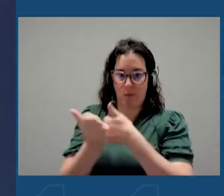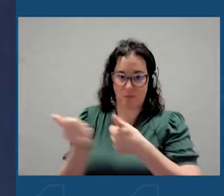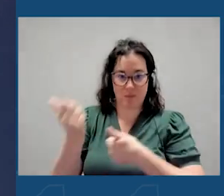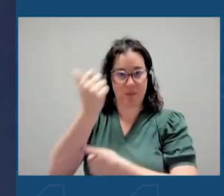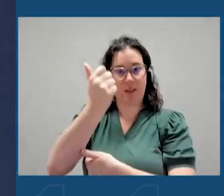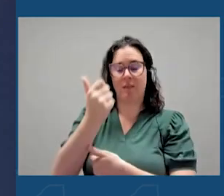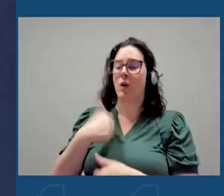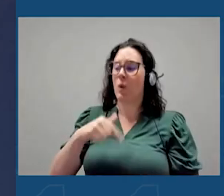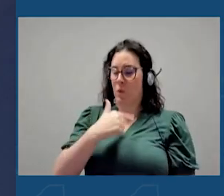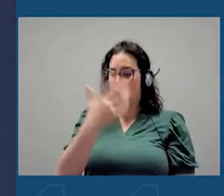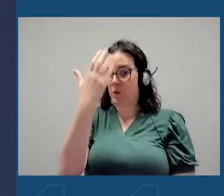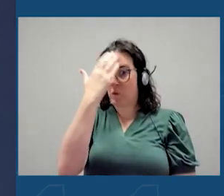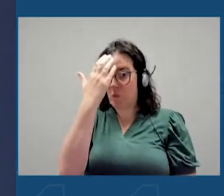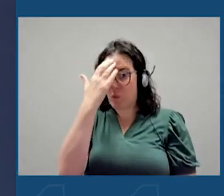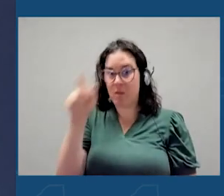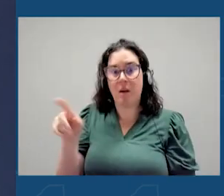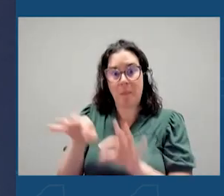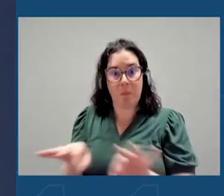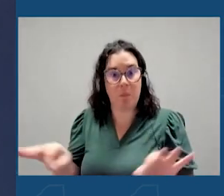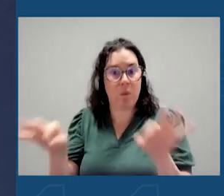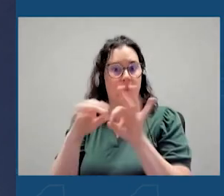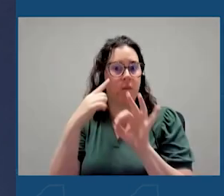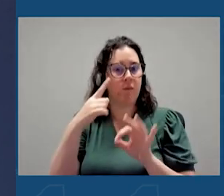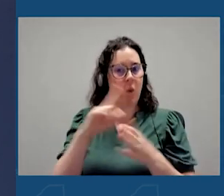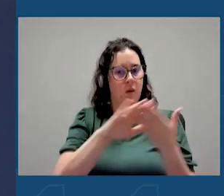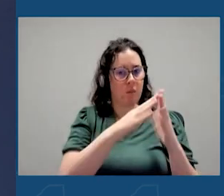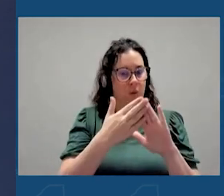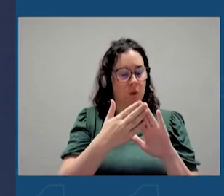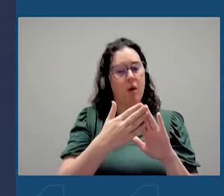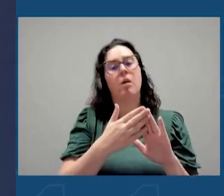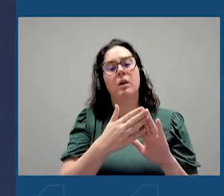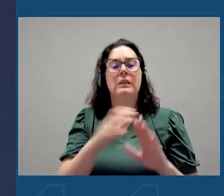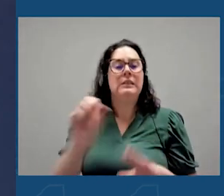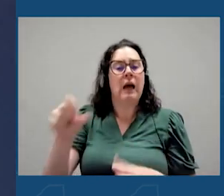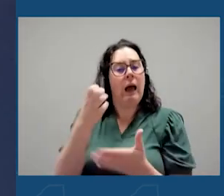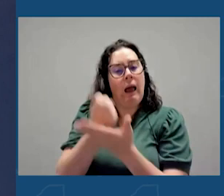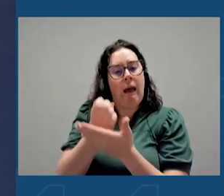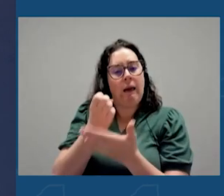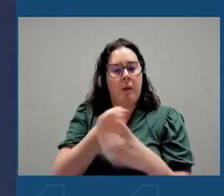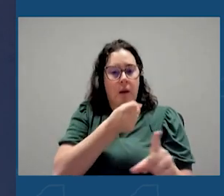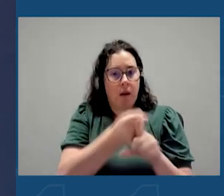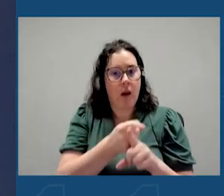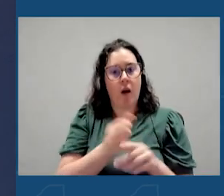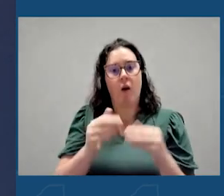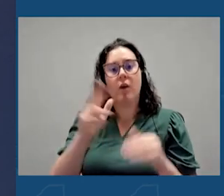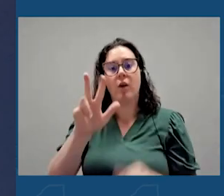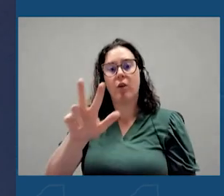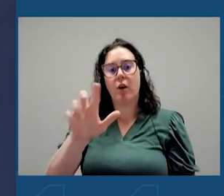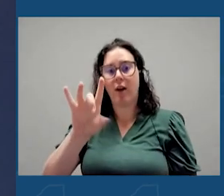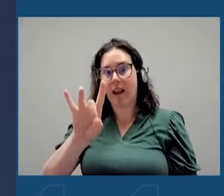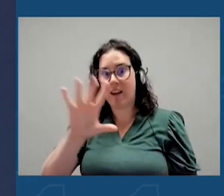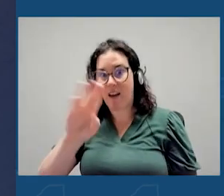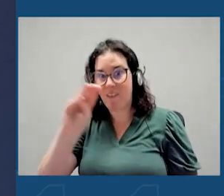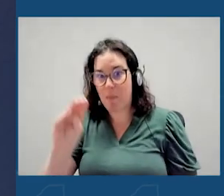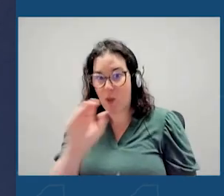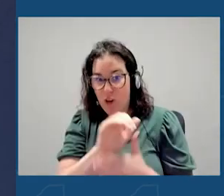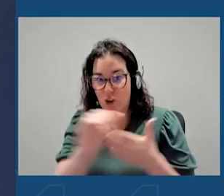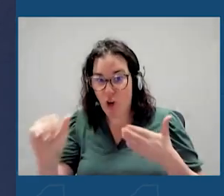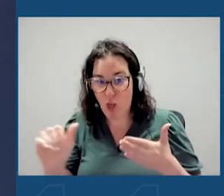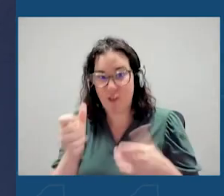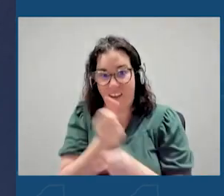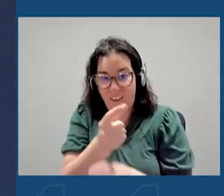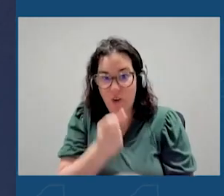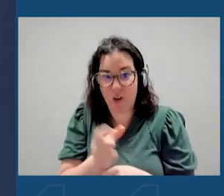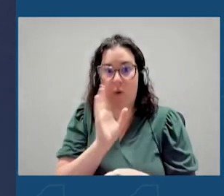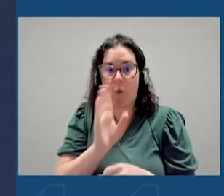this community. Not just the economic impact of over $385 million a year, put an exclamation point on that,